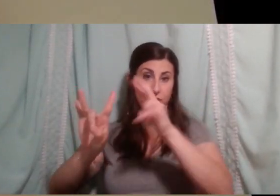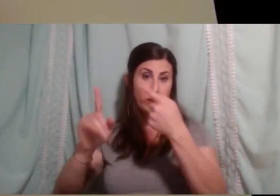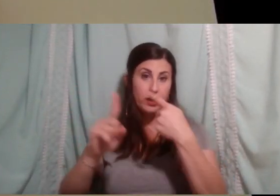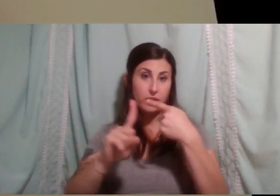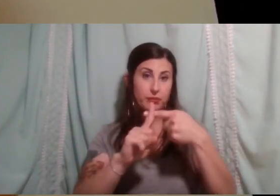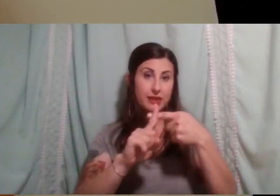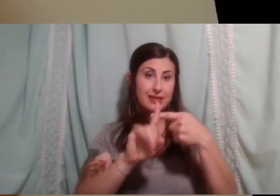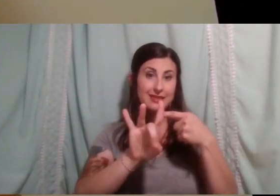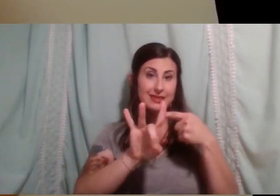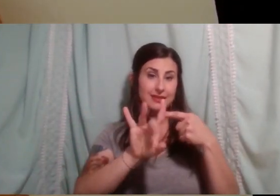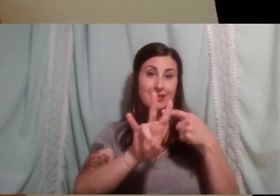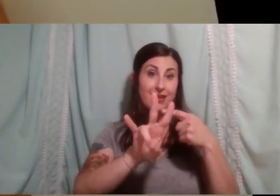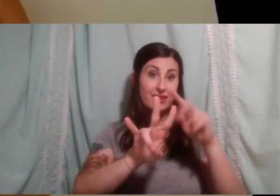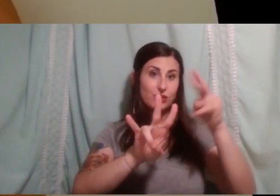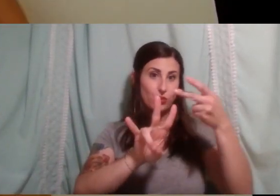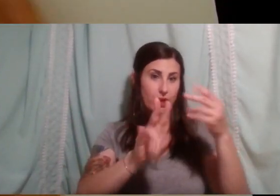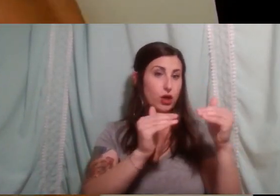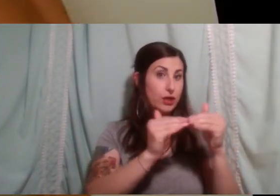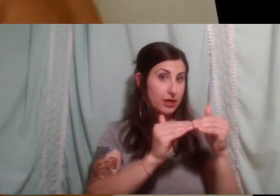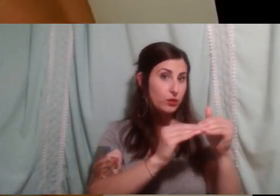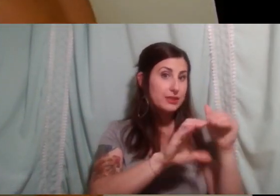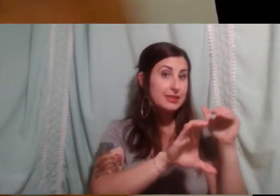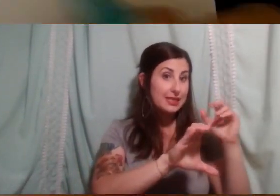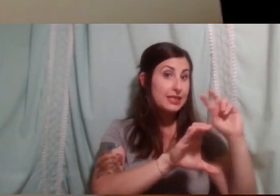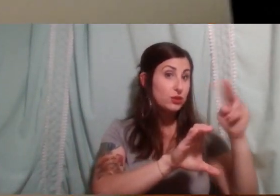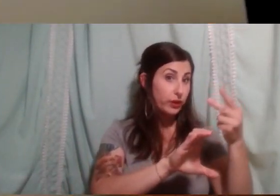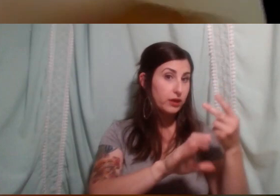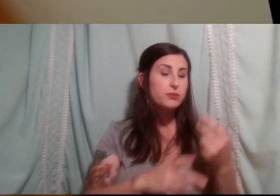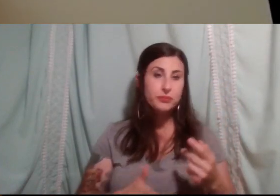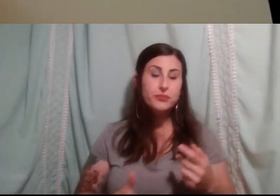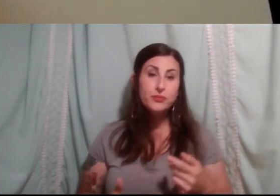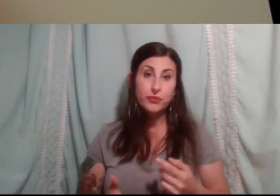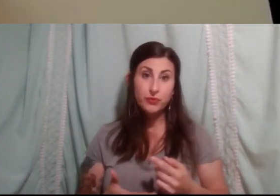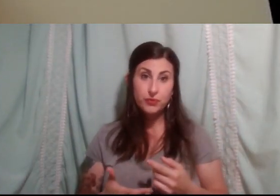8 squared plus 7 squared equals C squared.